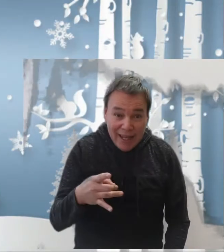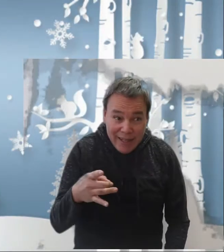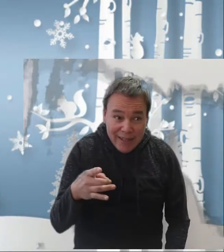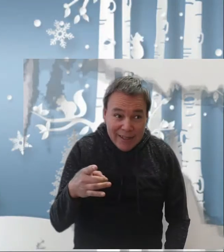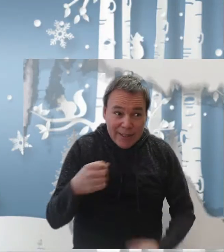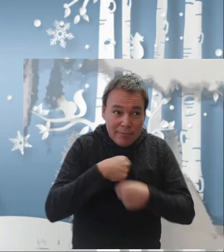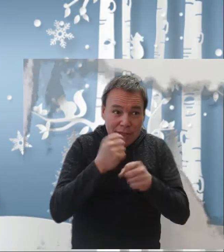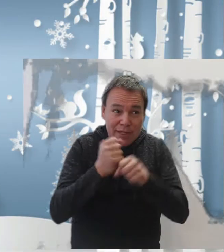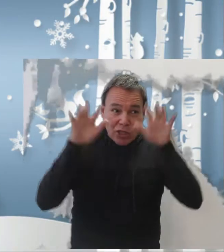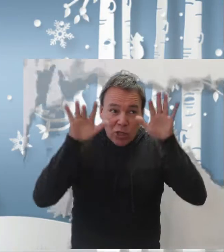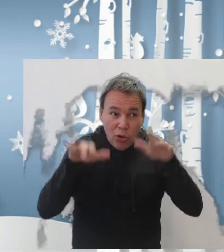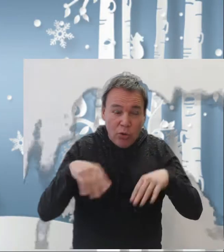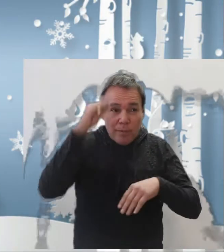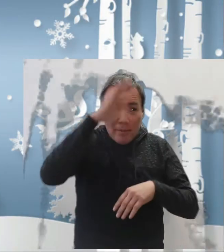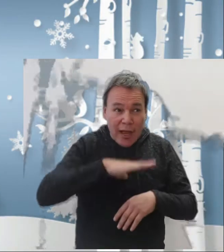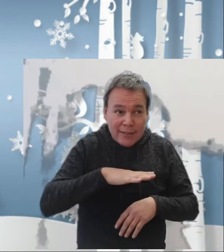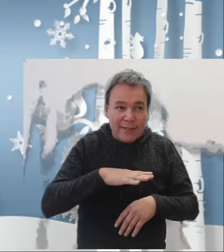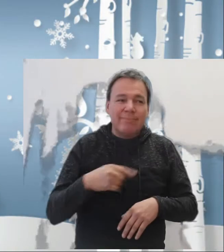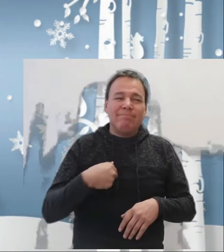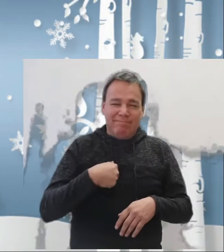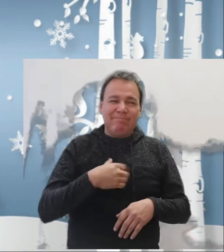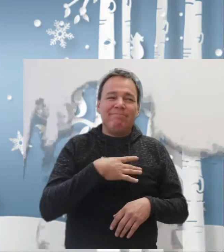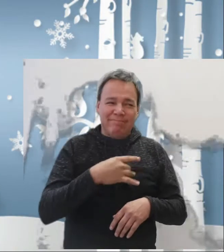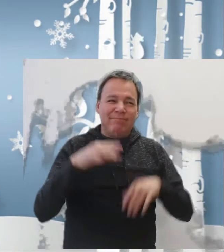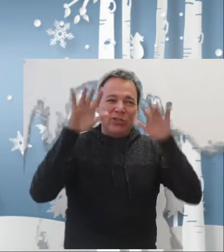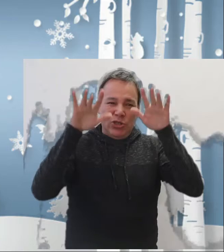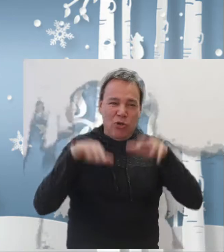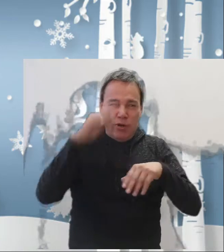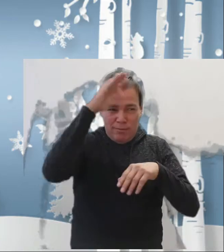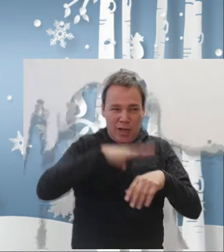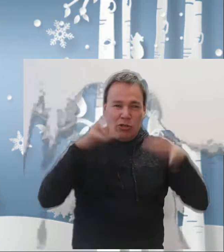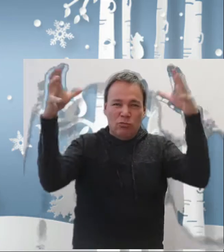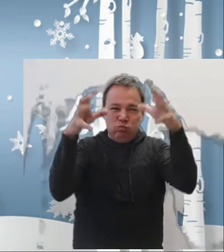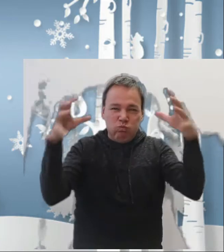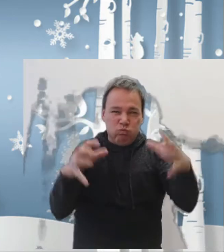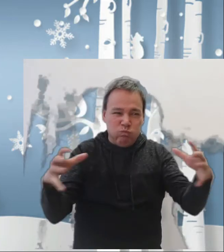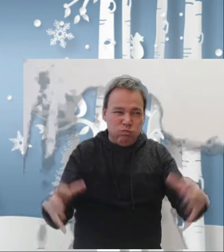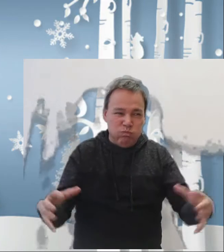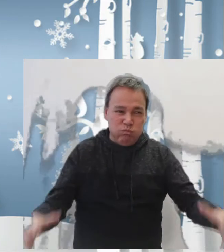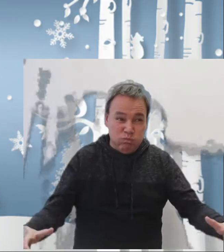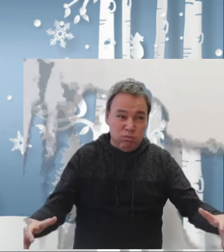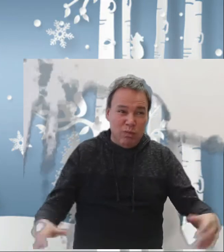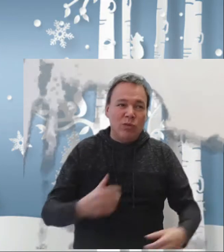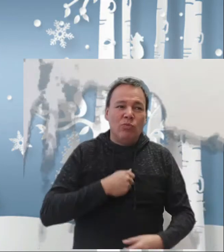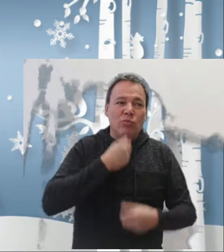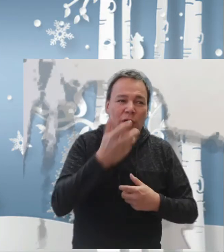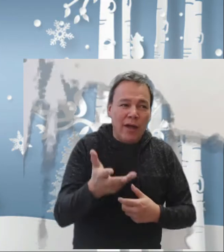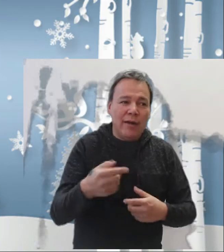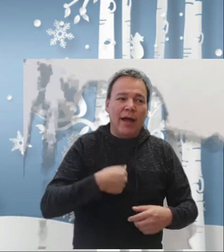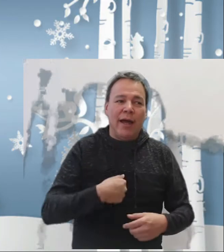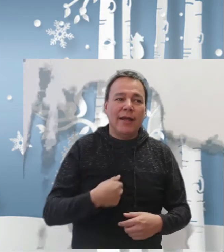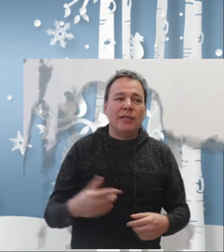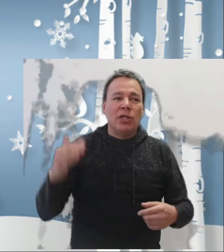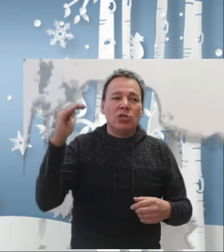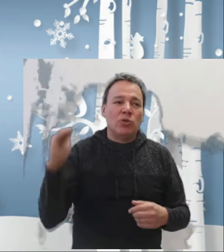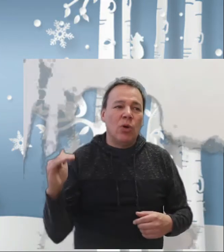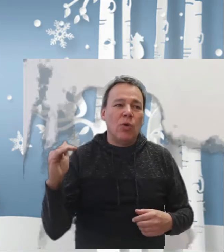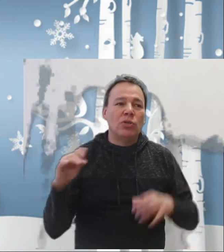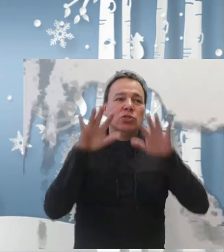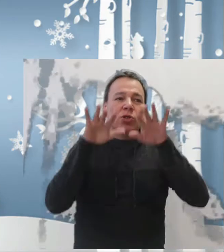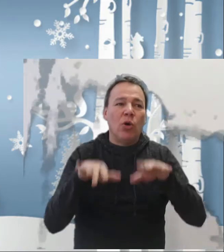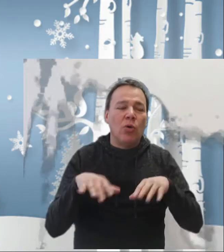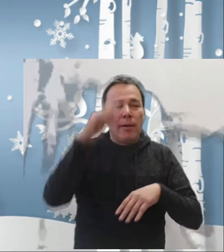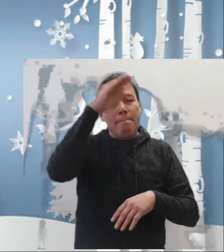Does anyone out there like to build snowmen? I do. So I have a quick rhyme or song called "I'm a